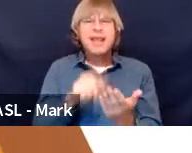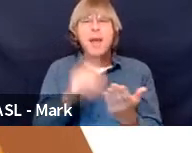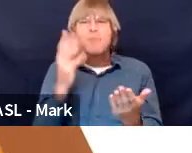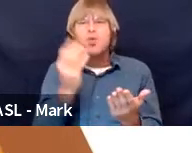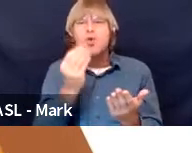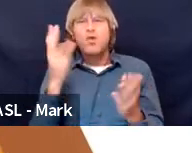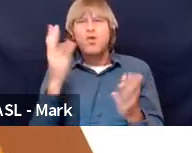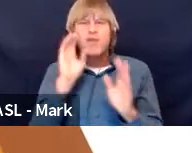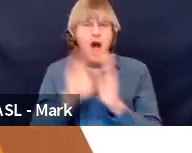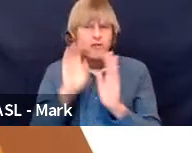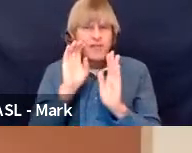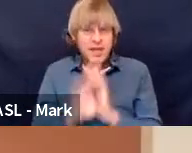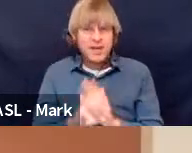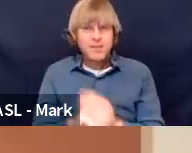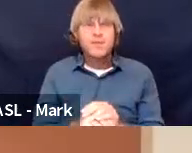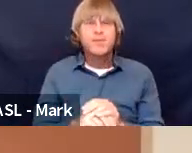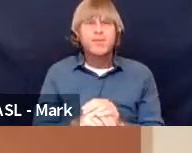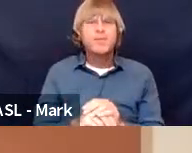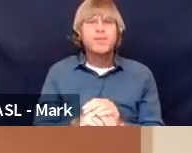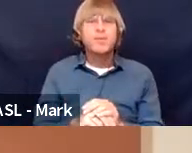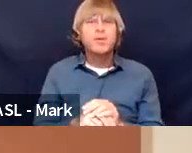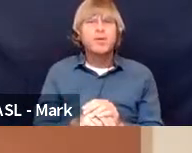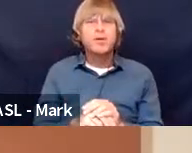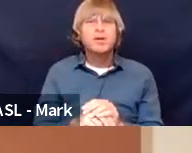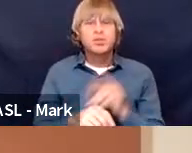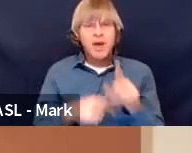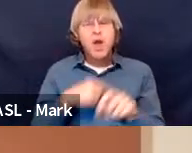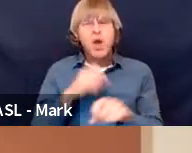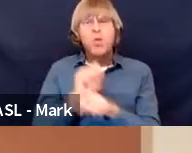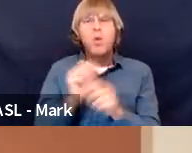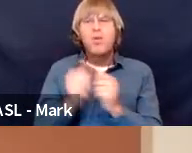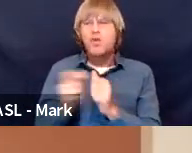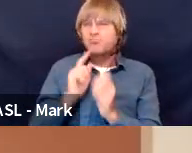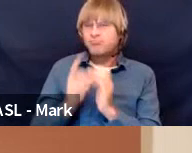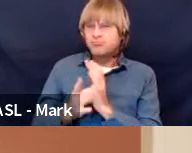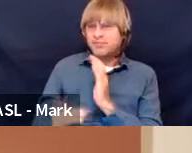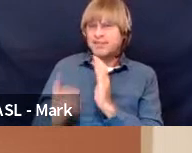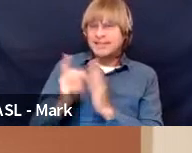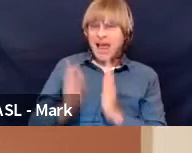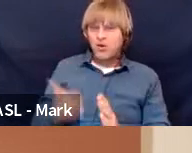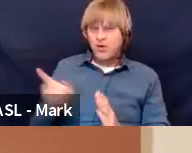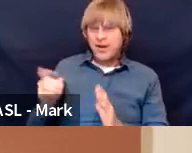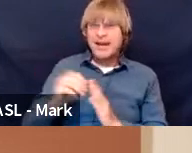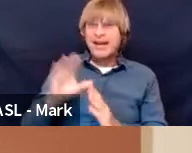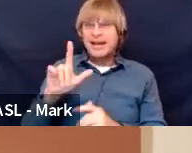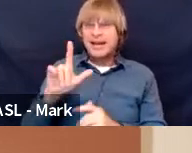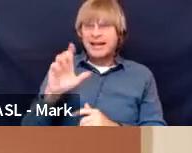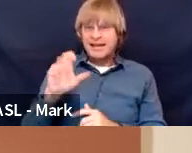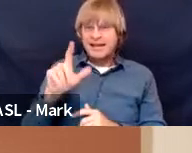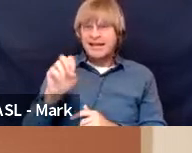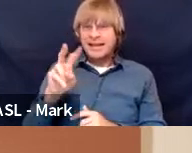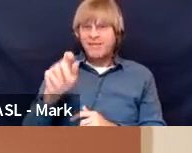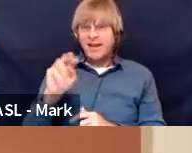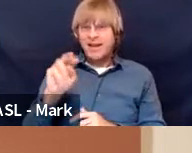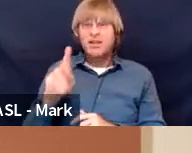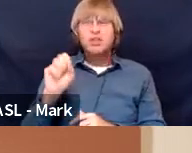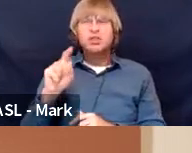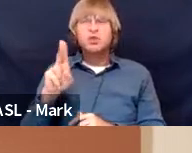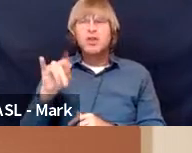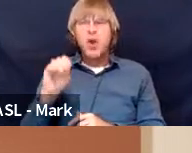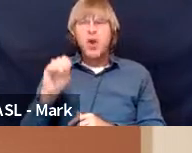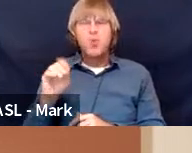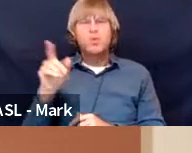beautiful photography. So I worked with a really talented designer in Cleveland, studio of Christine